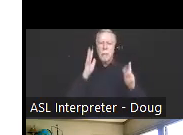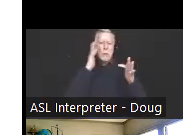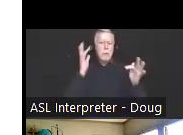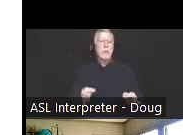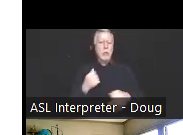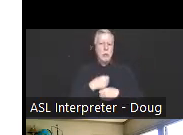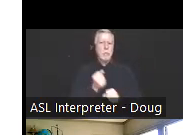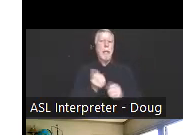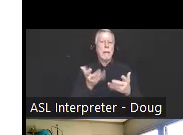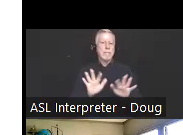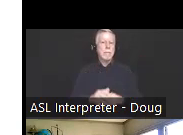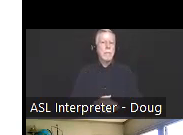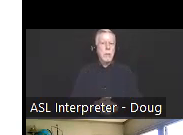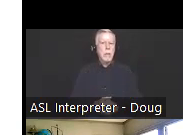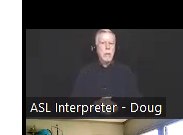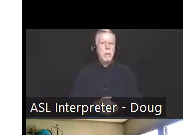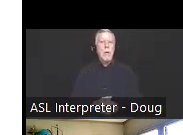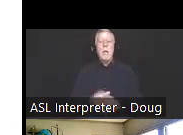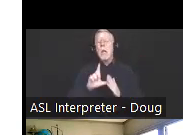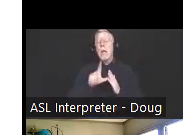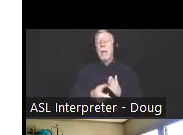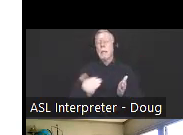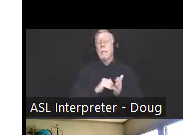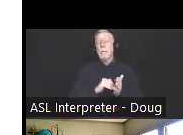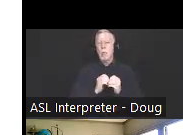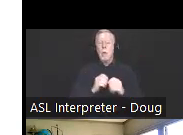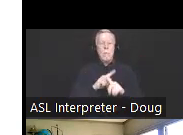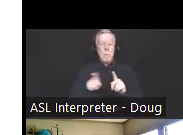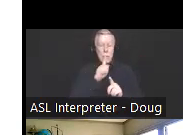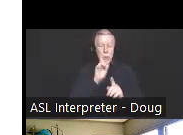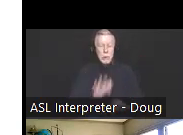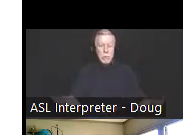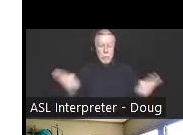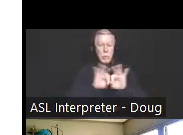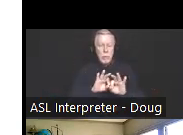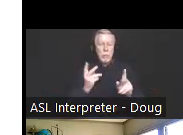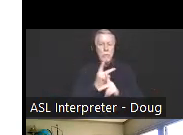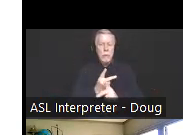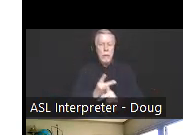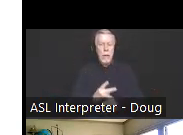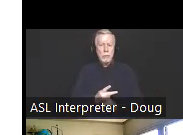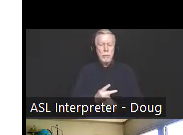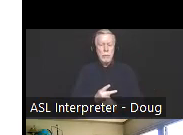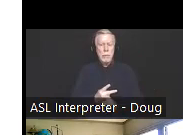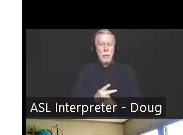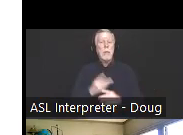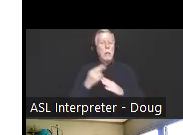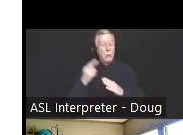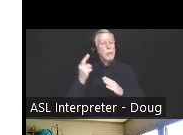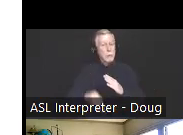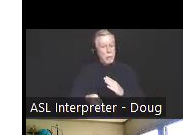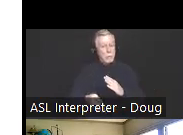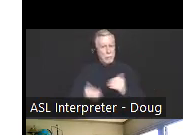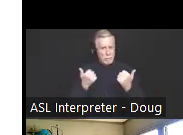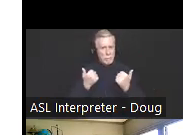come back, but this is really critical to figure out not only what the result is that you're